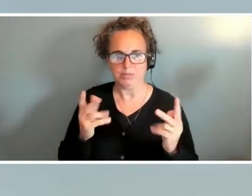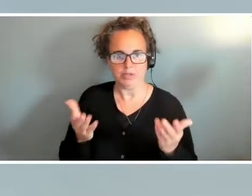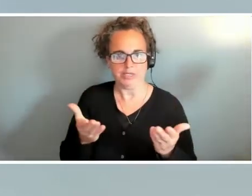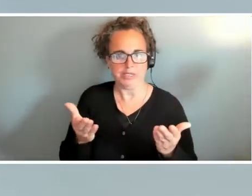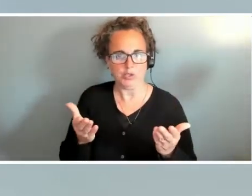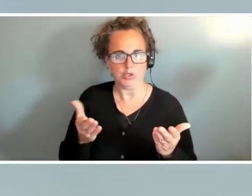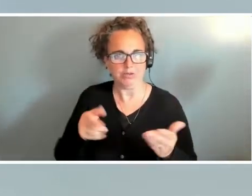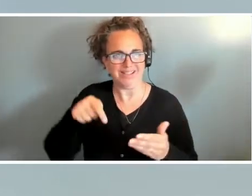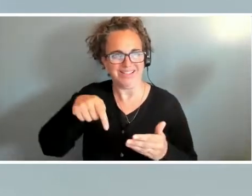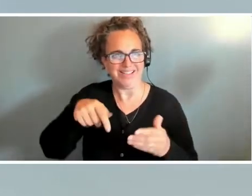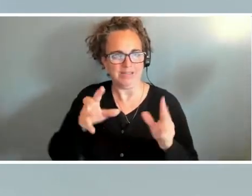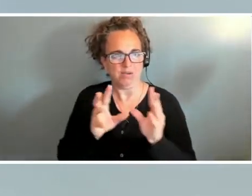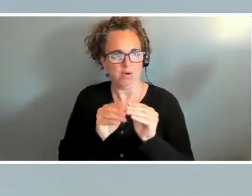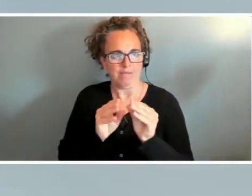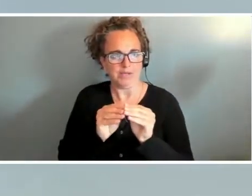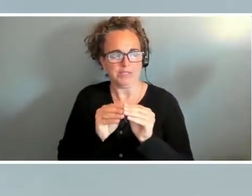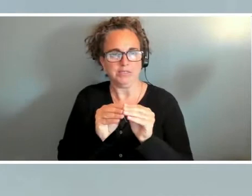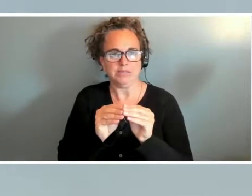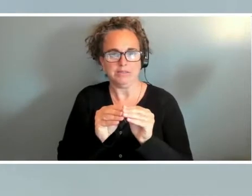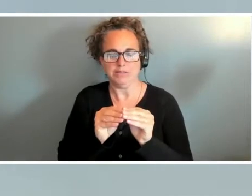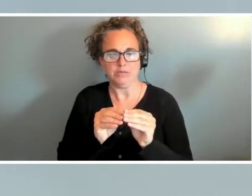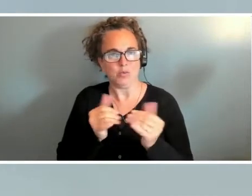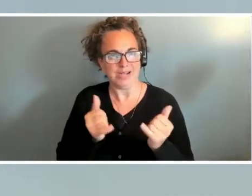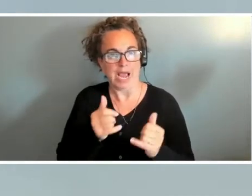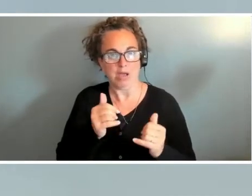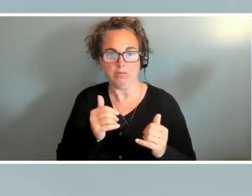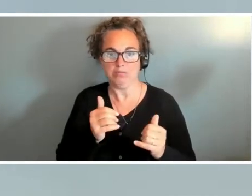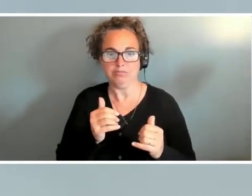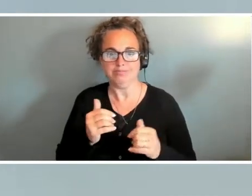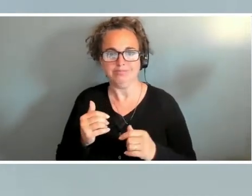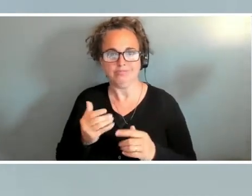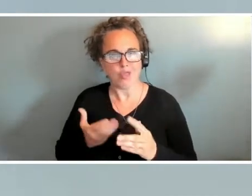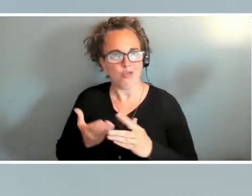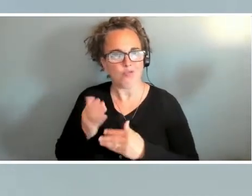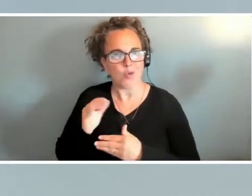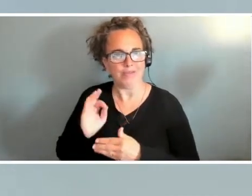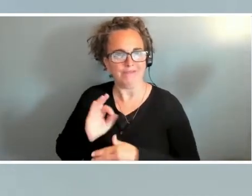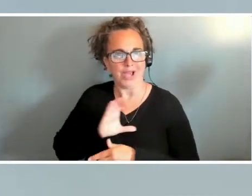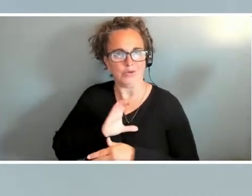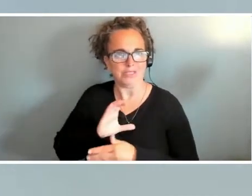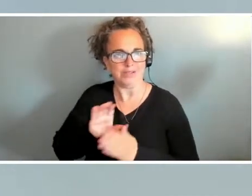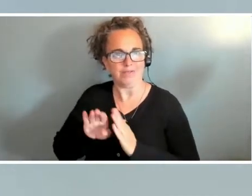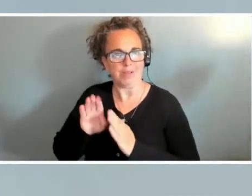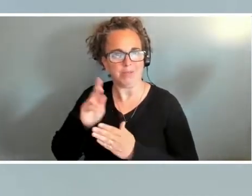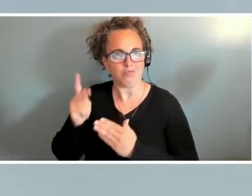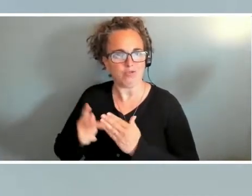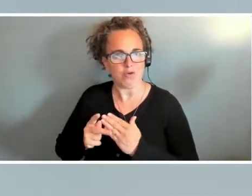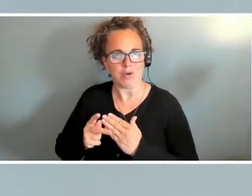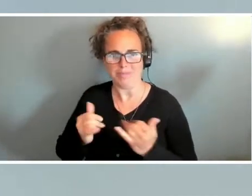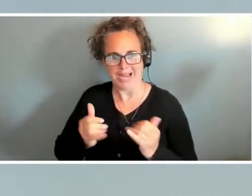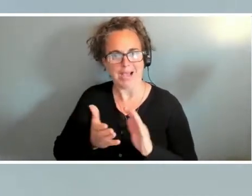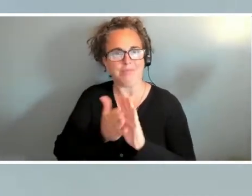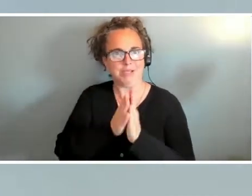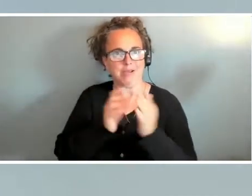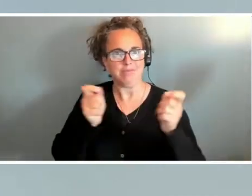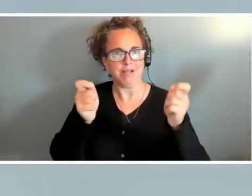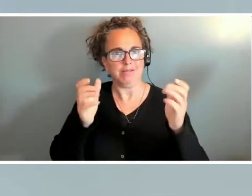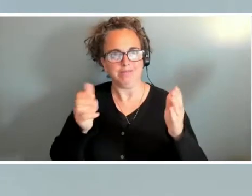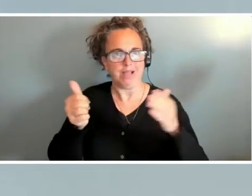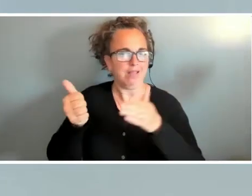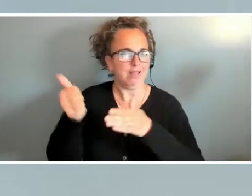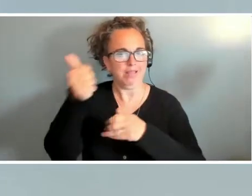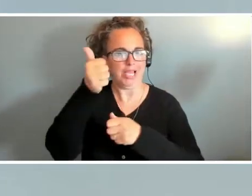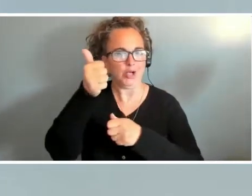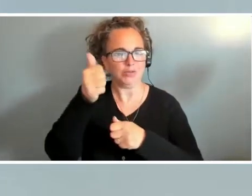this conference, who are now leaders who came through the faculty development program that we started way back when. Faculty development